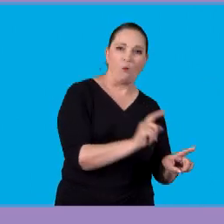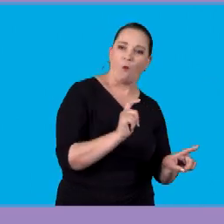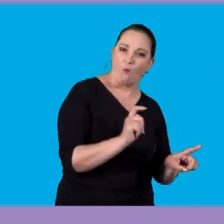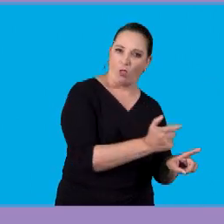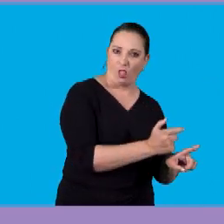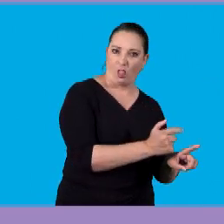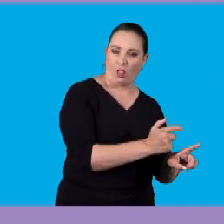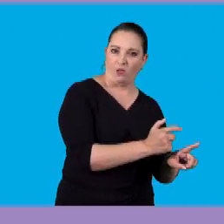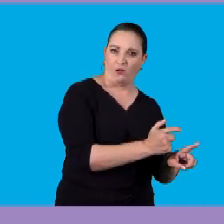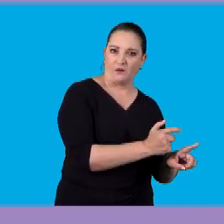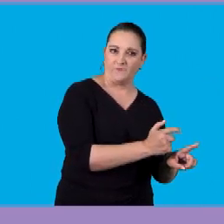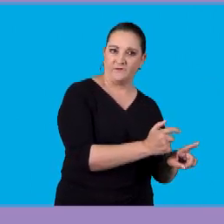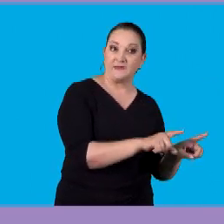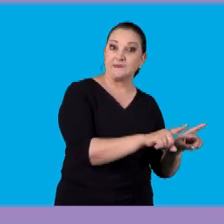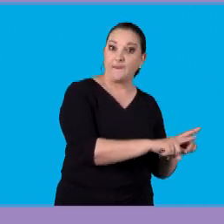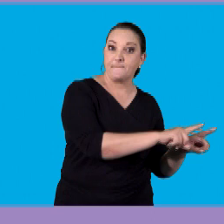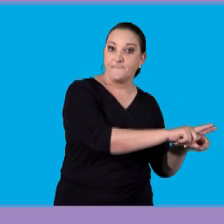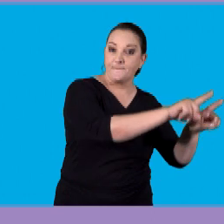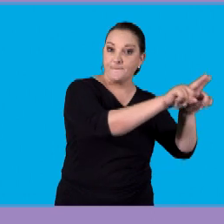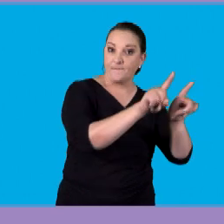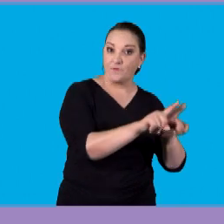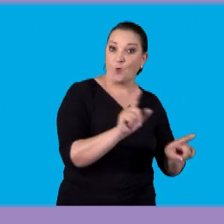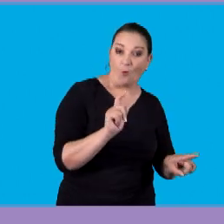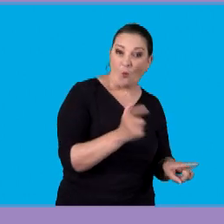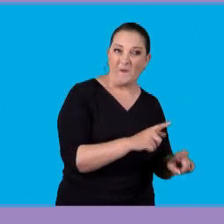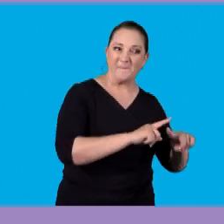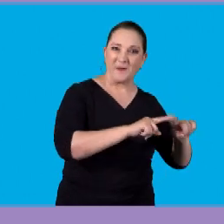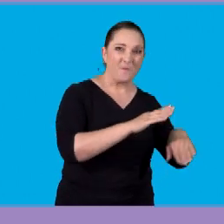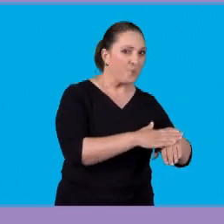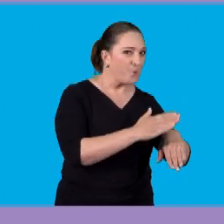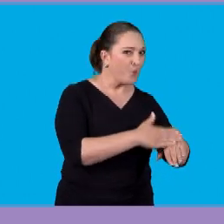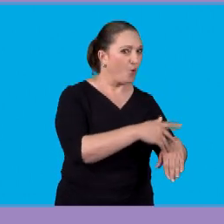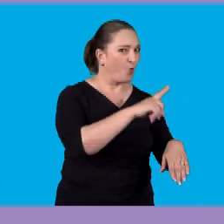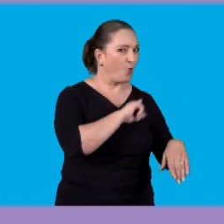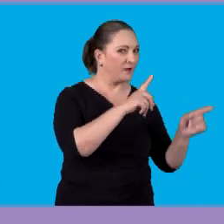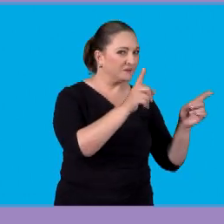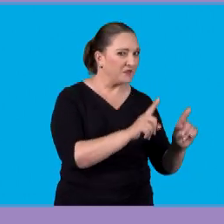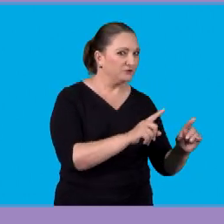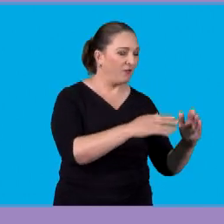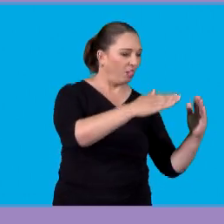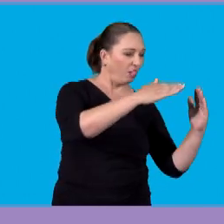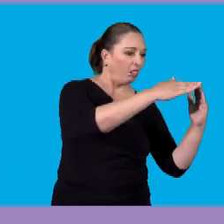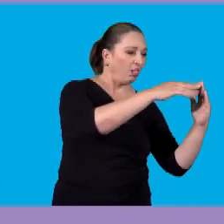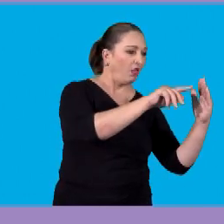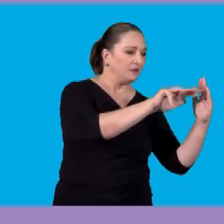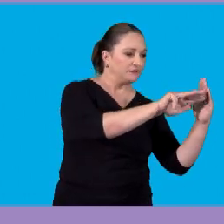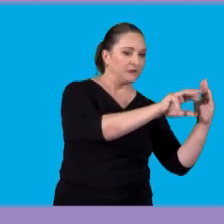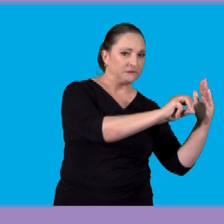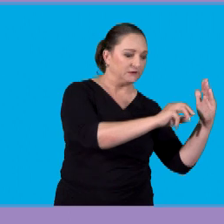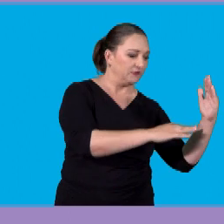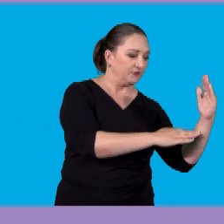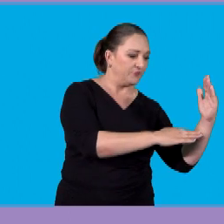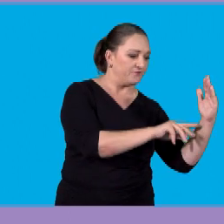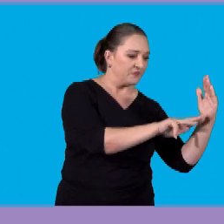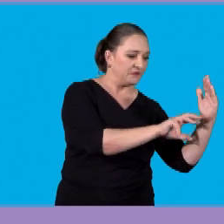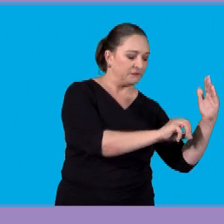equal. And not only are they equal, but they are 90 degrees as well. Now,